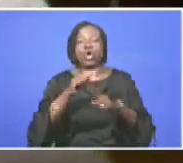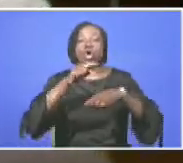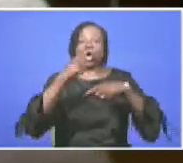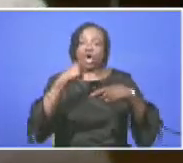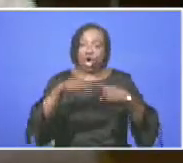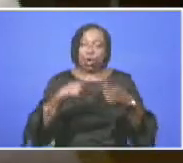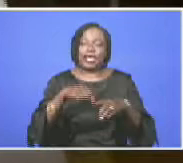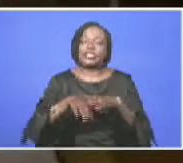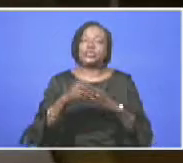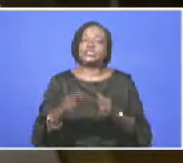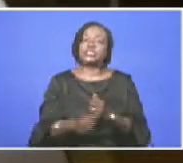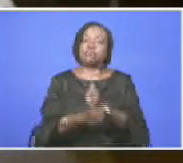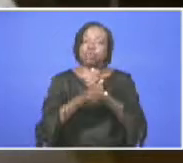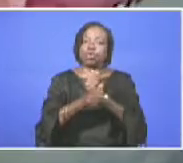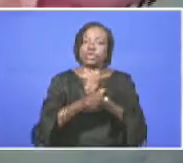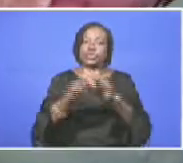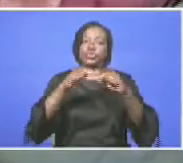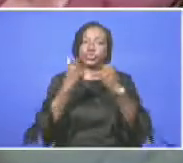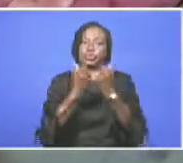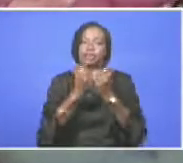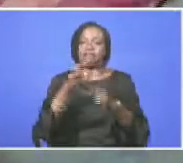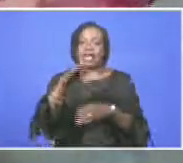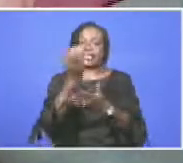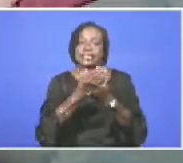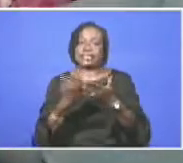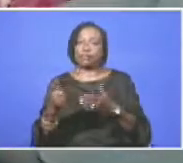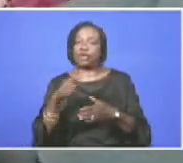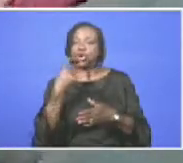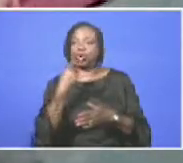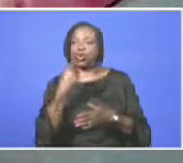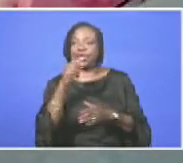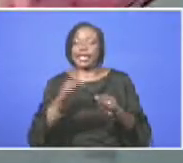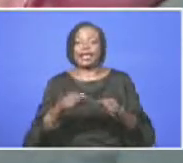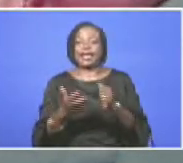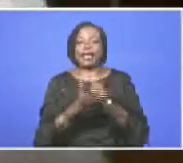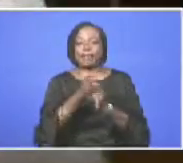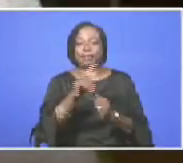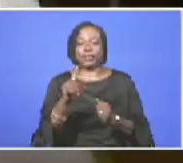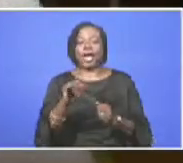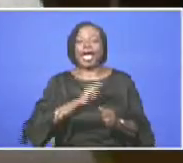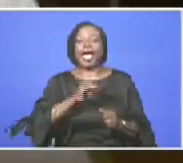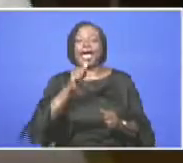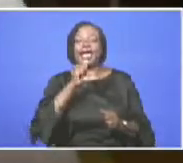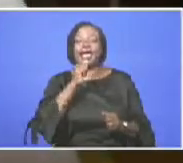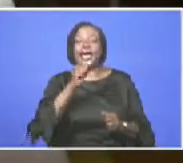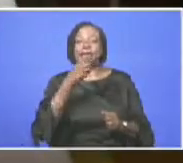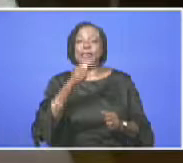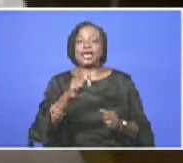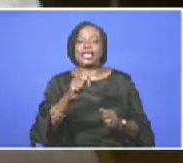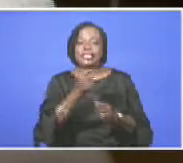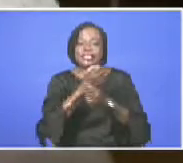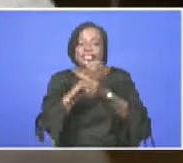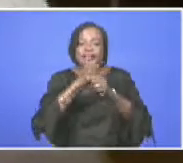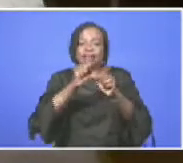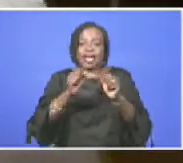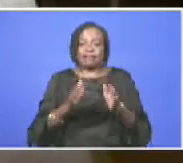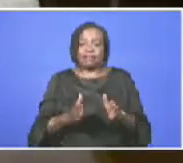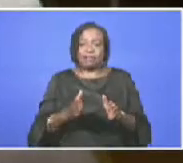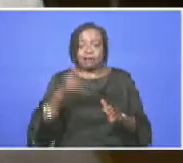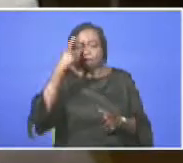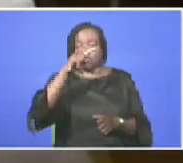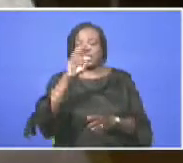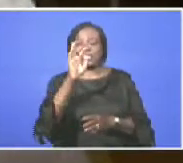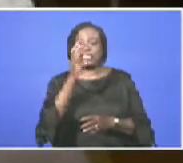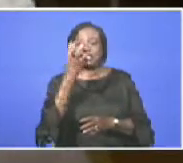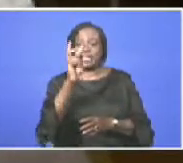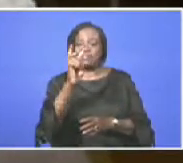support mechanism or have somebody who can help you who's already been through it. I am a survivor, 17 years, so I am